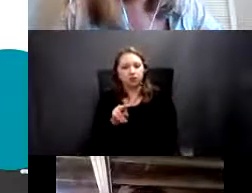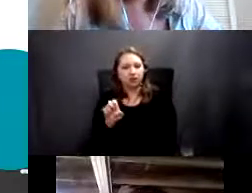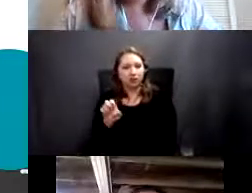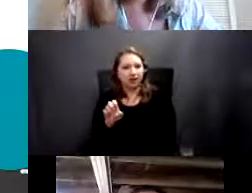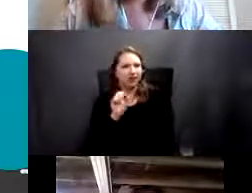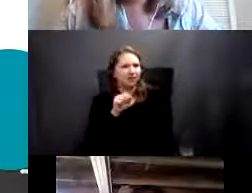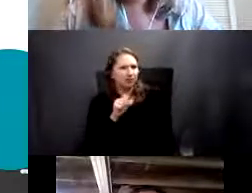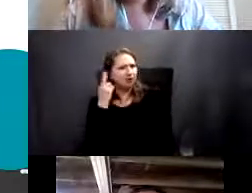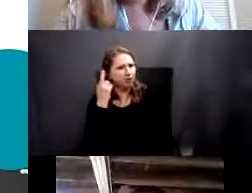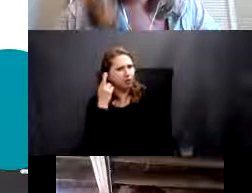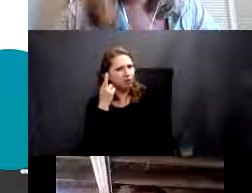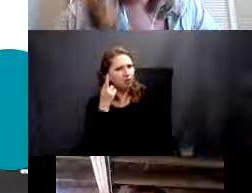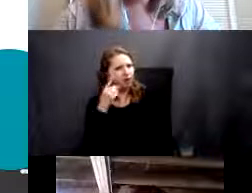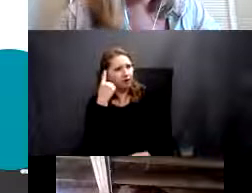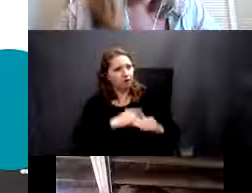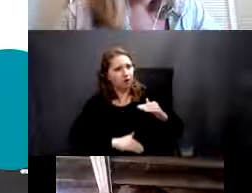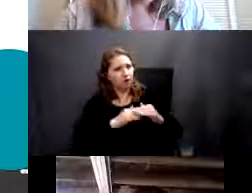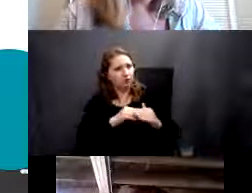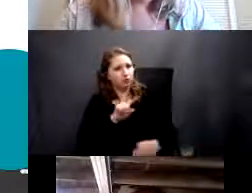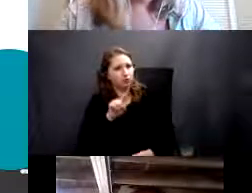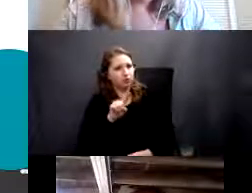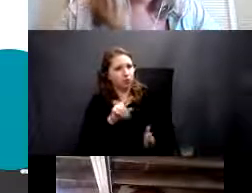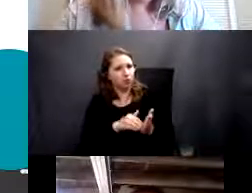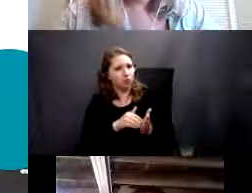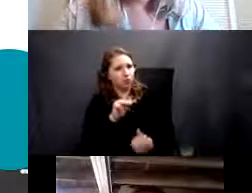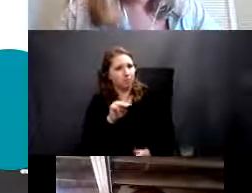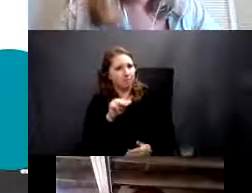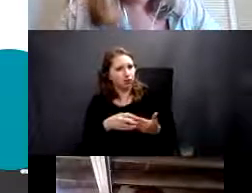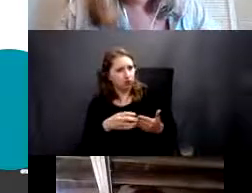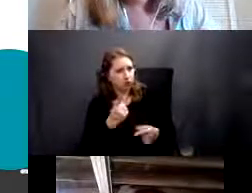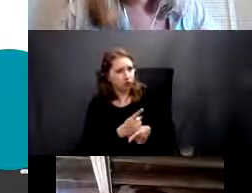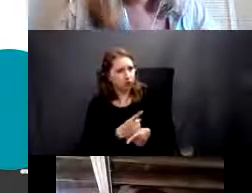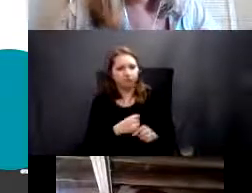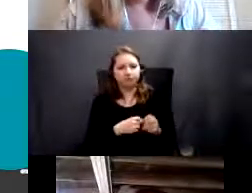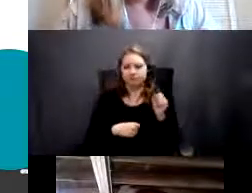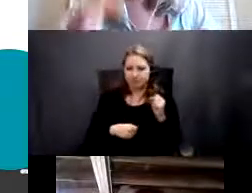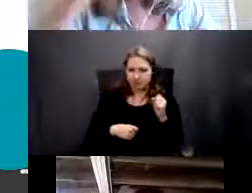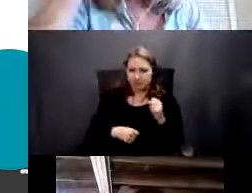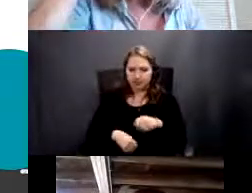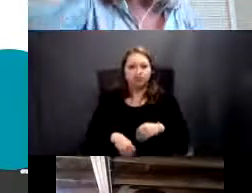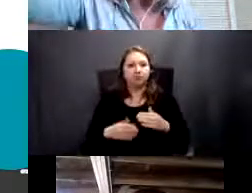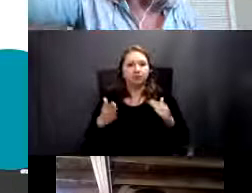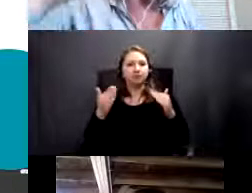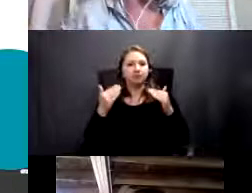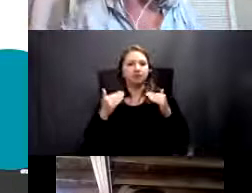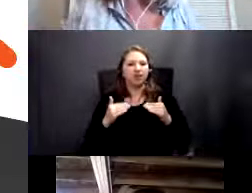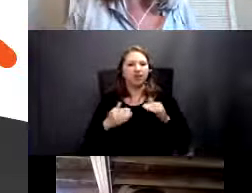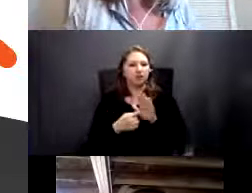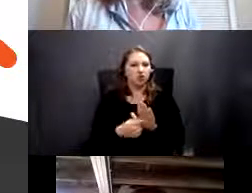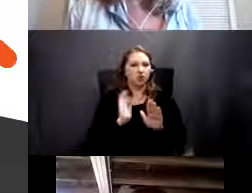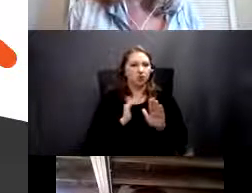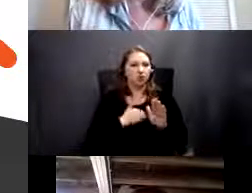Yep. Okay, thank you guys very much. Bryn, do you mind moving to the next slide with our contact information?